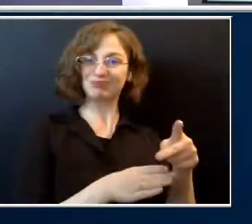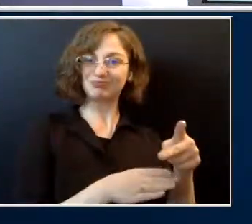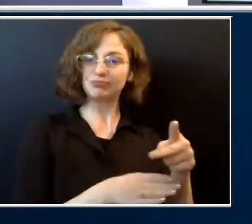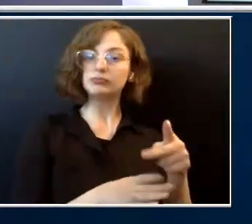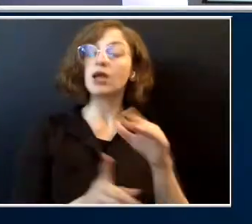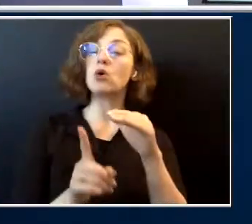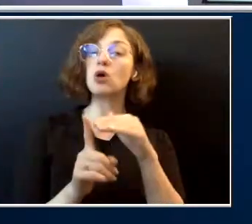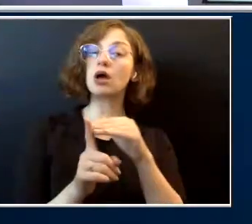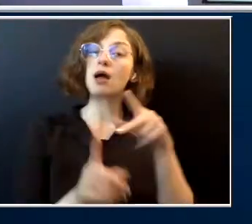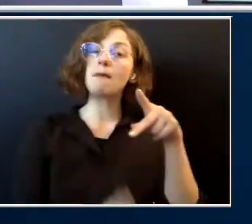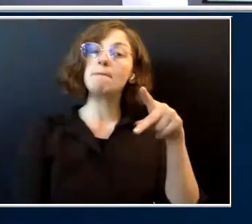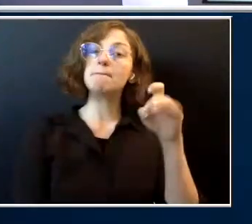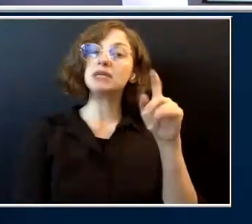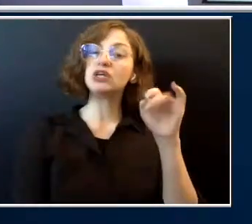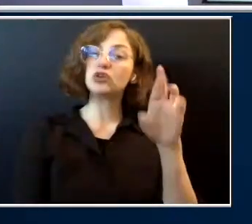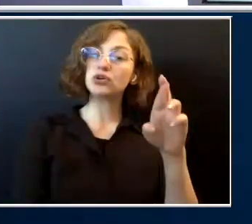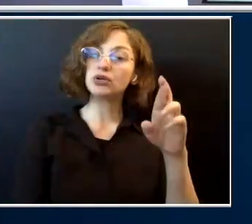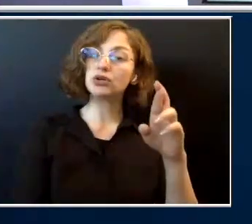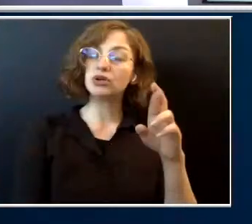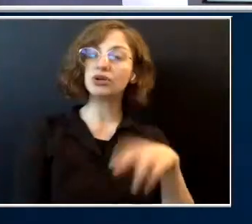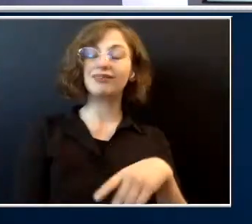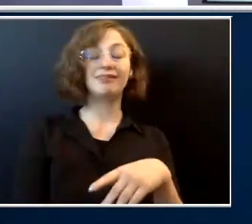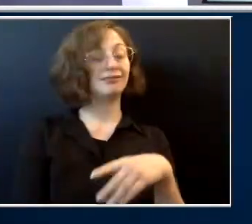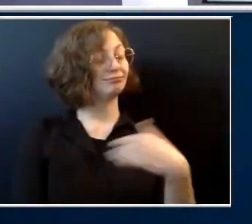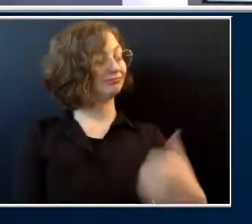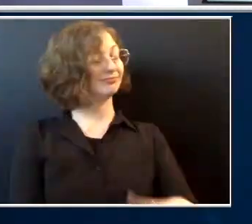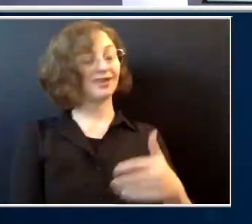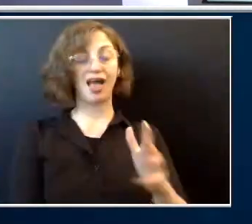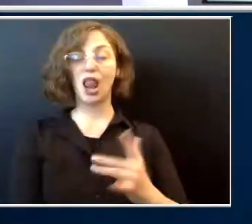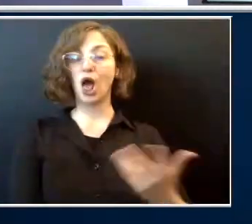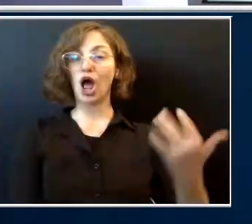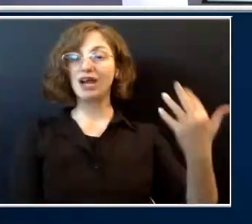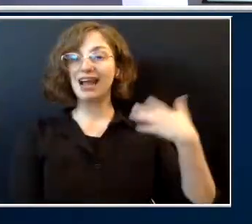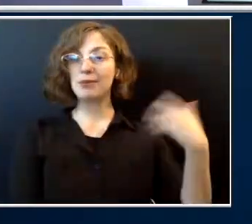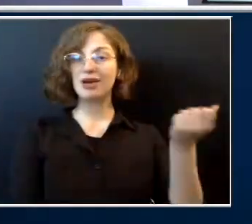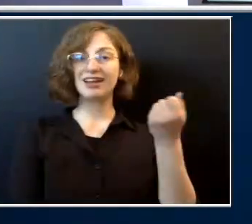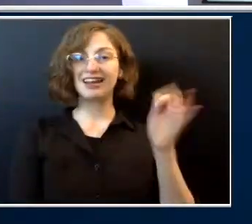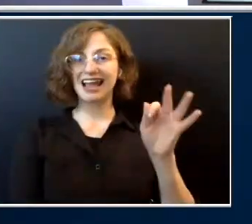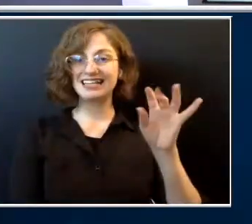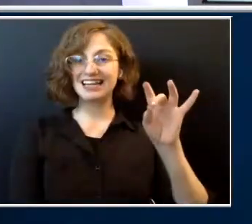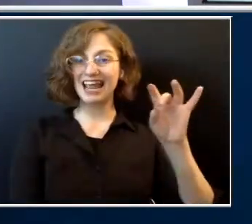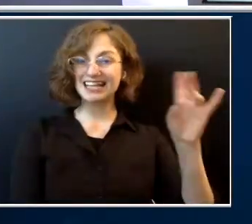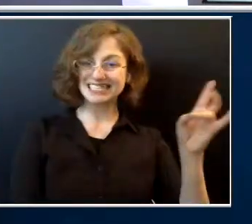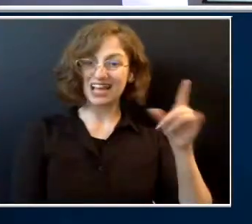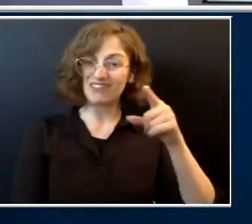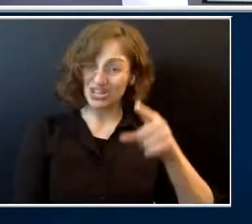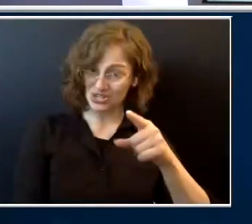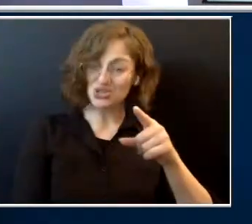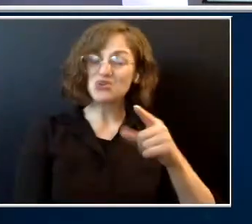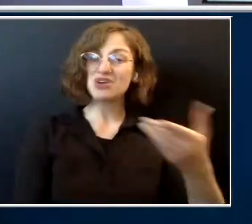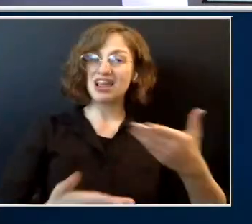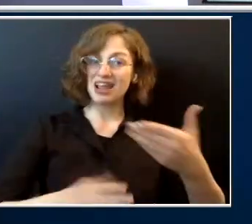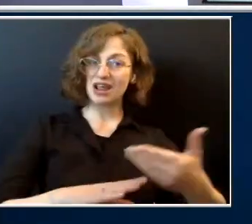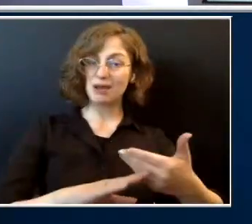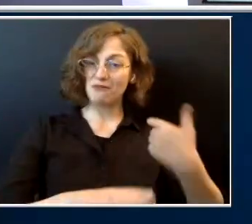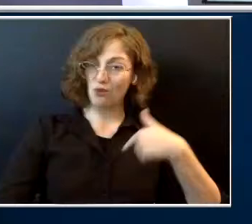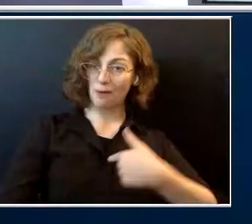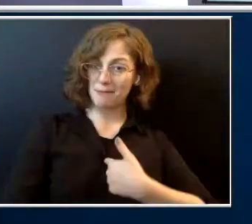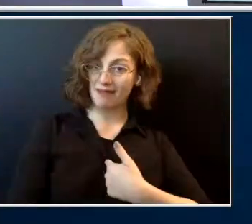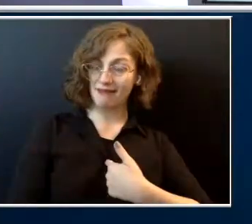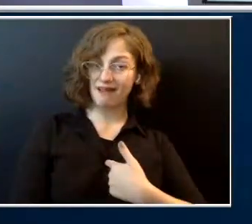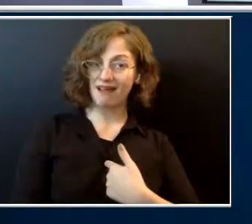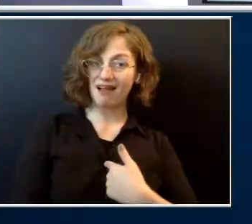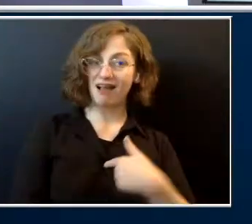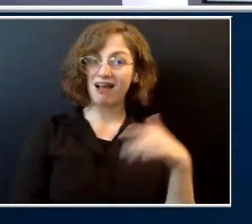talk about a long time. 1987. Brother, you predate me. I didn't think anything predated. I thought I was like this. I was the